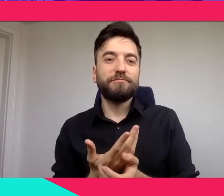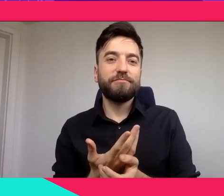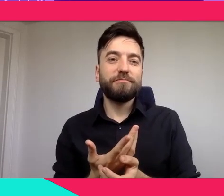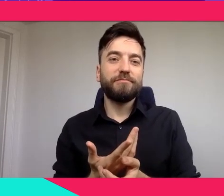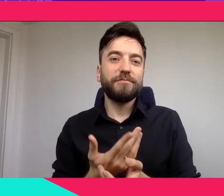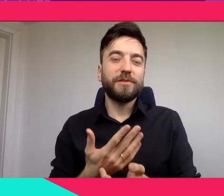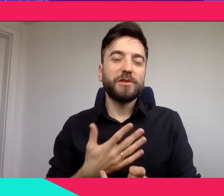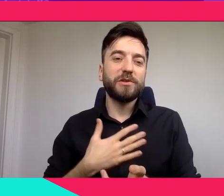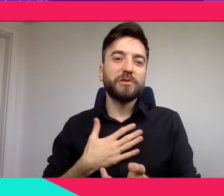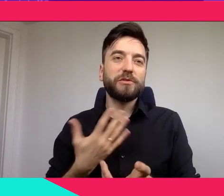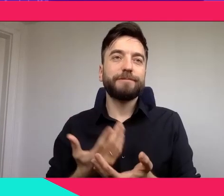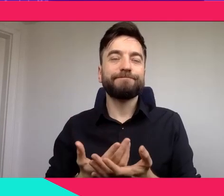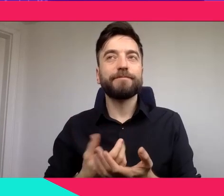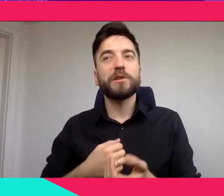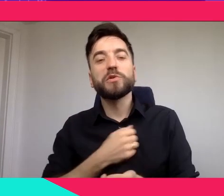here, etc.